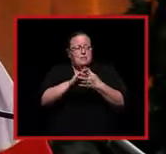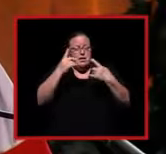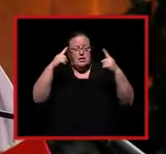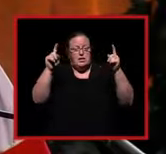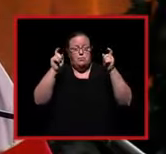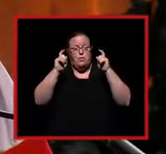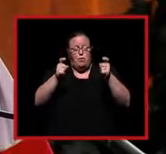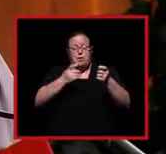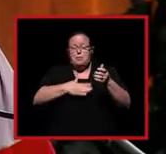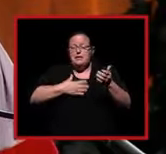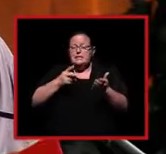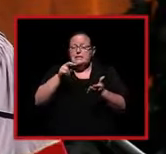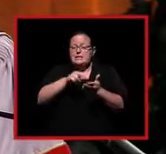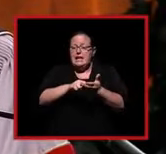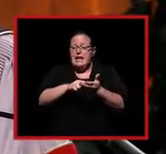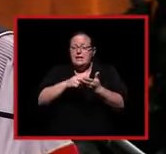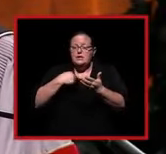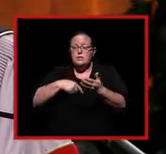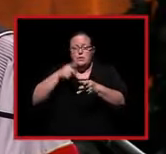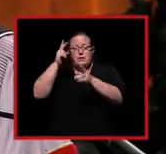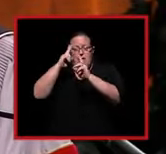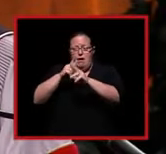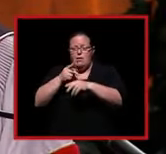and be recognized. Would you please stand?